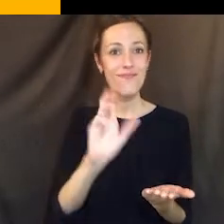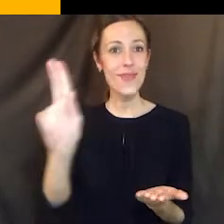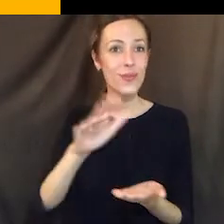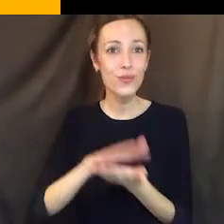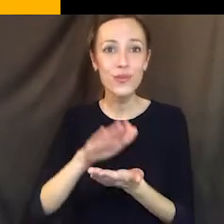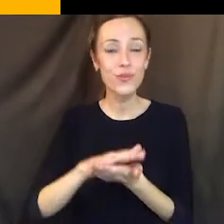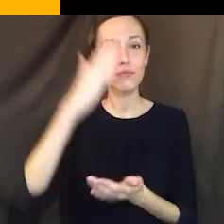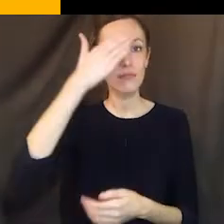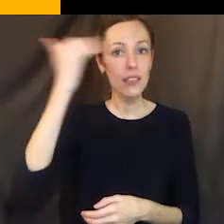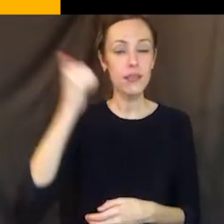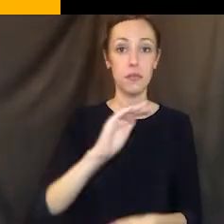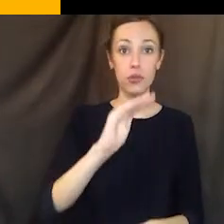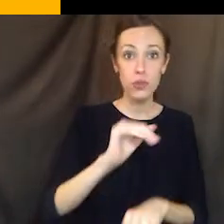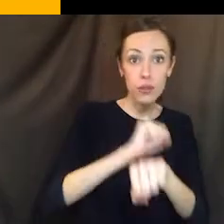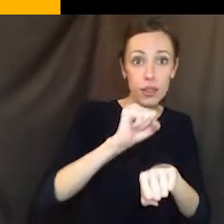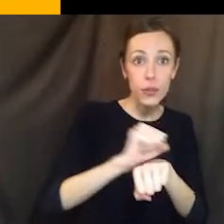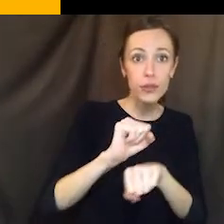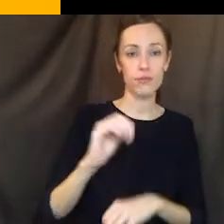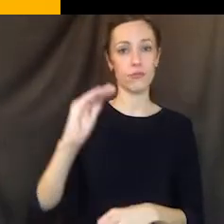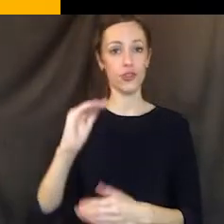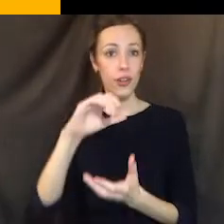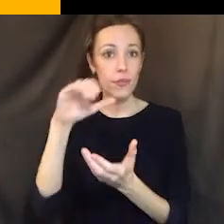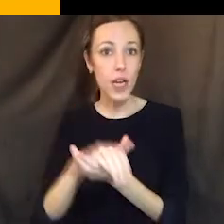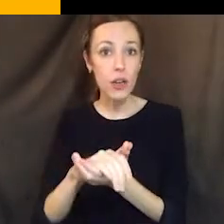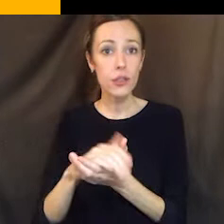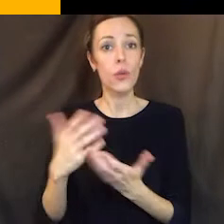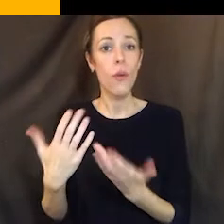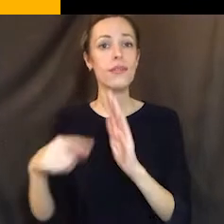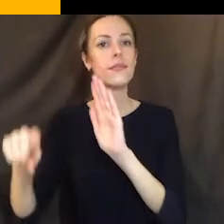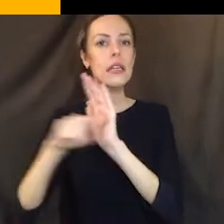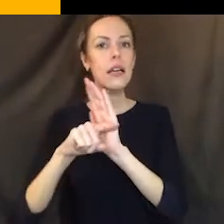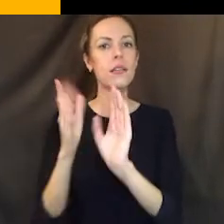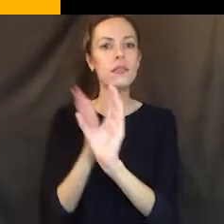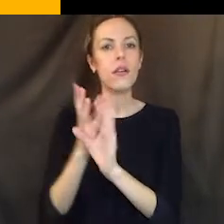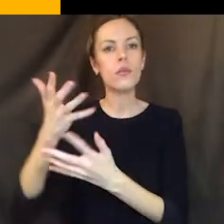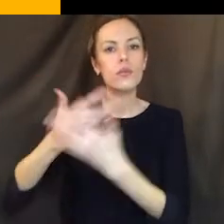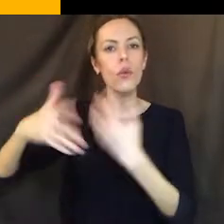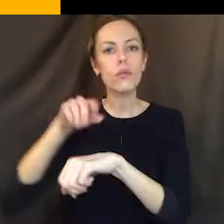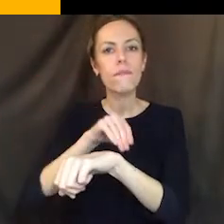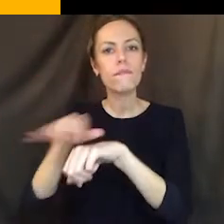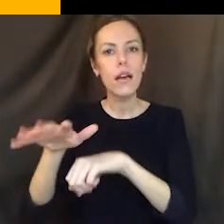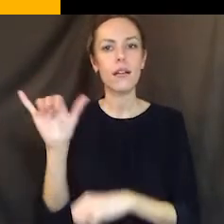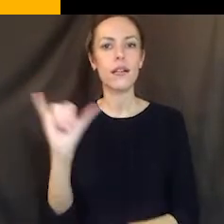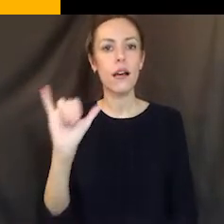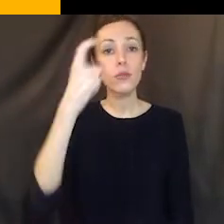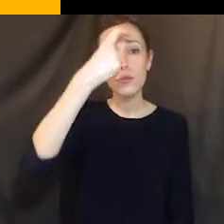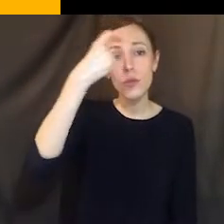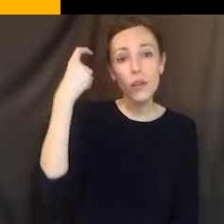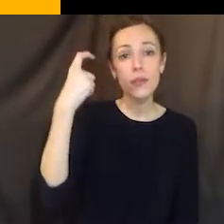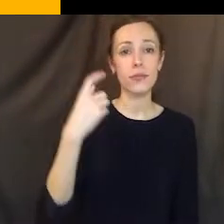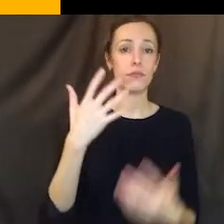psychosocial impacts such as trauma, sadness, depression, and social isolation, or violence at home.